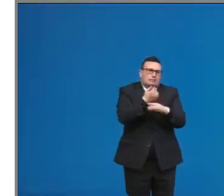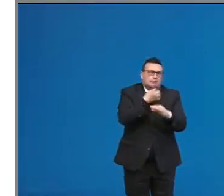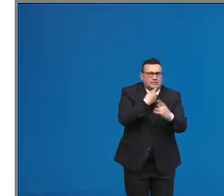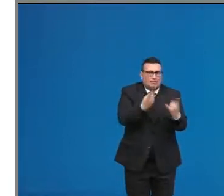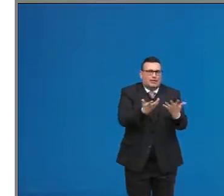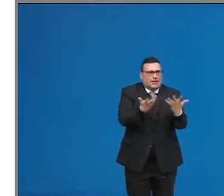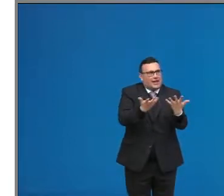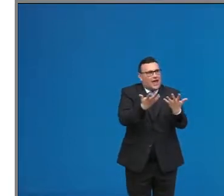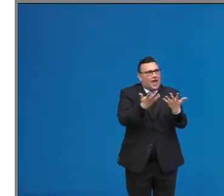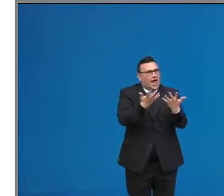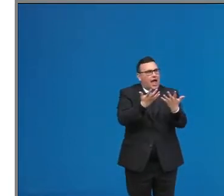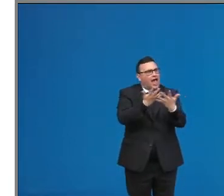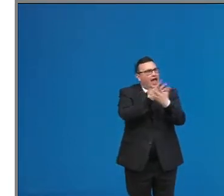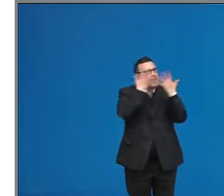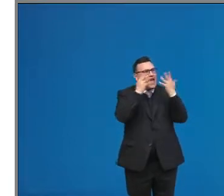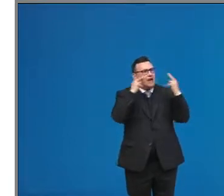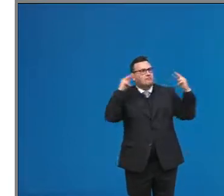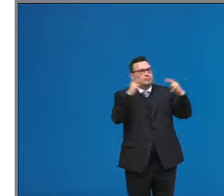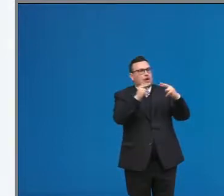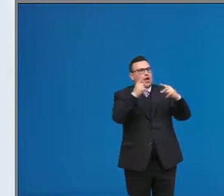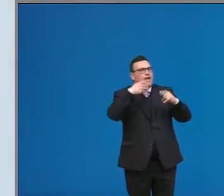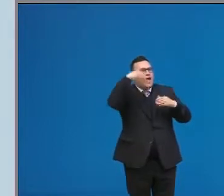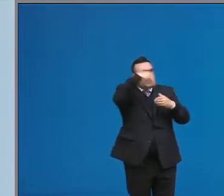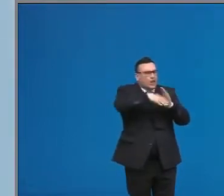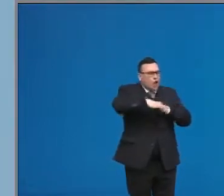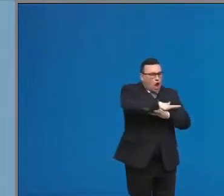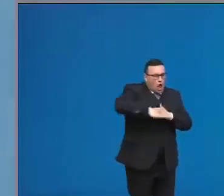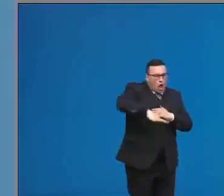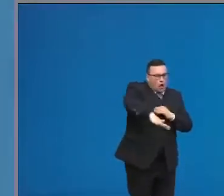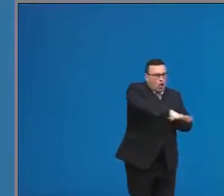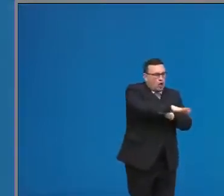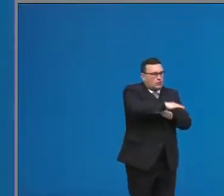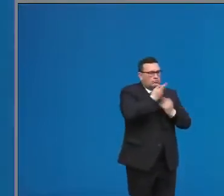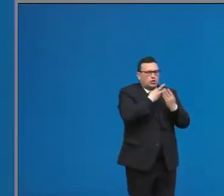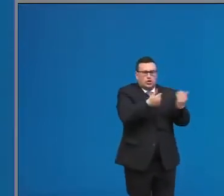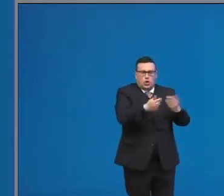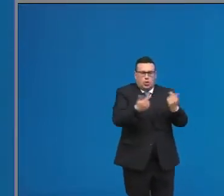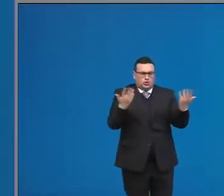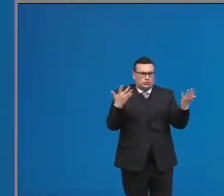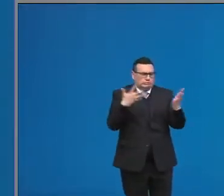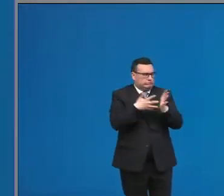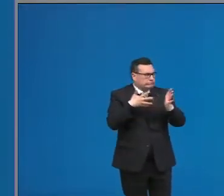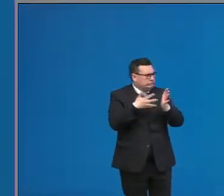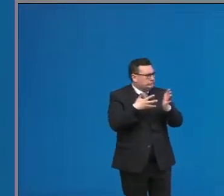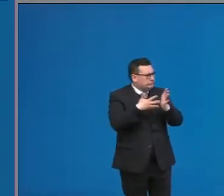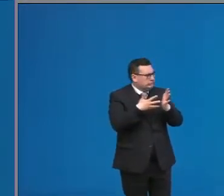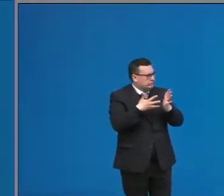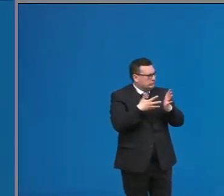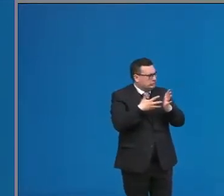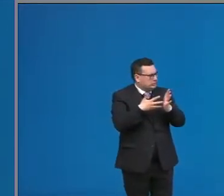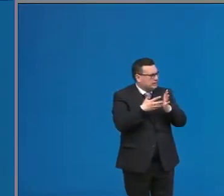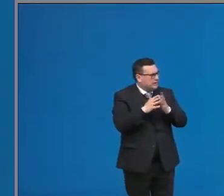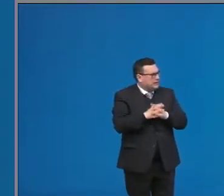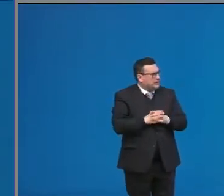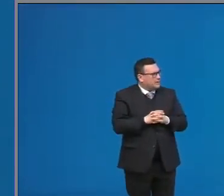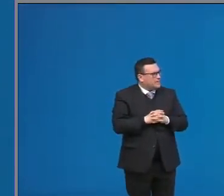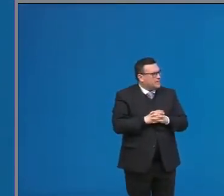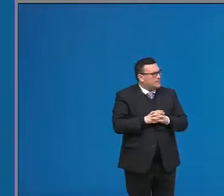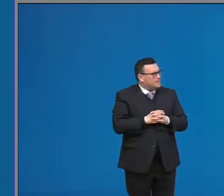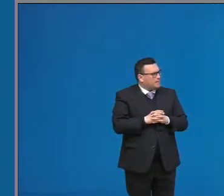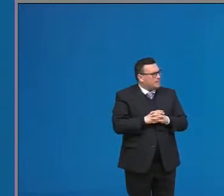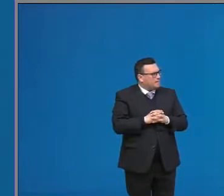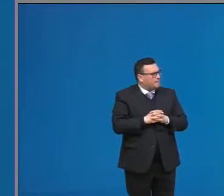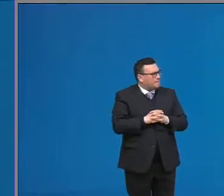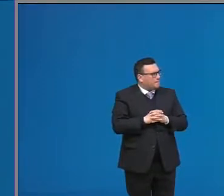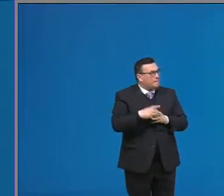but none of them enabled a complete solution. Now, my future research agenda is to